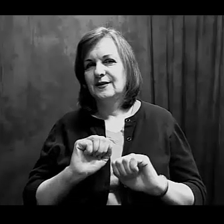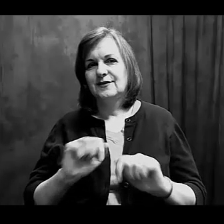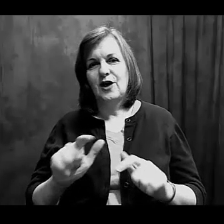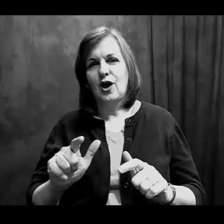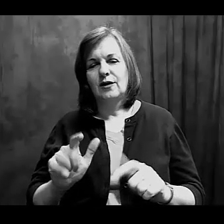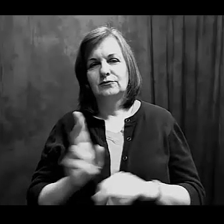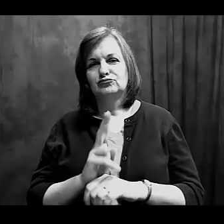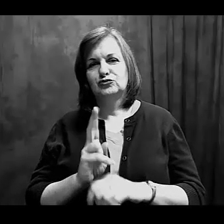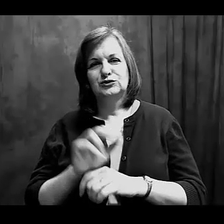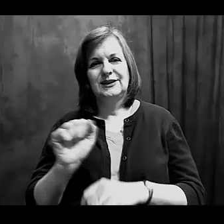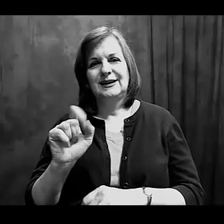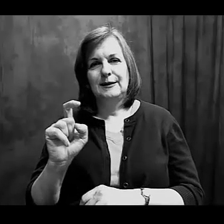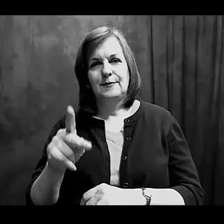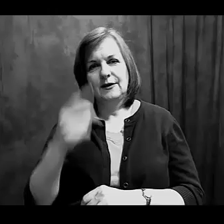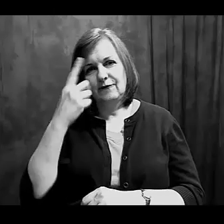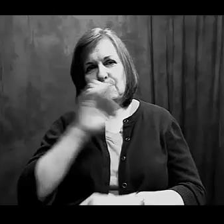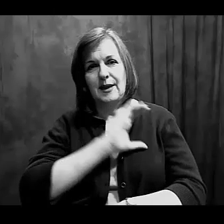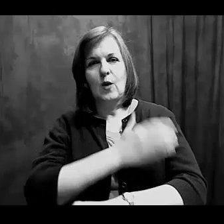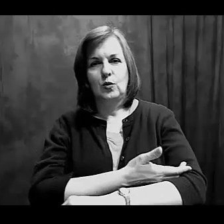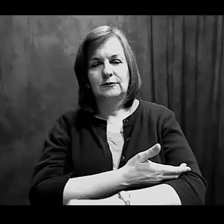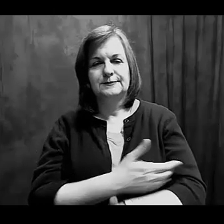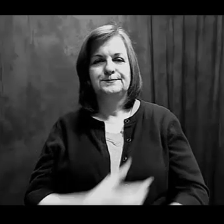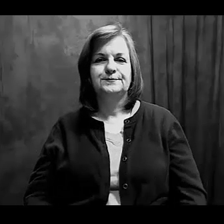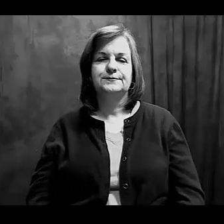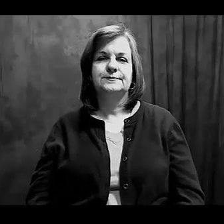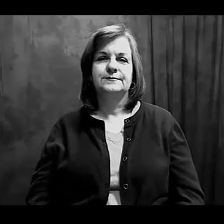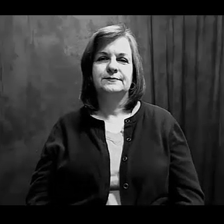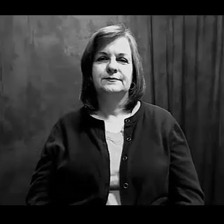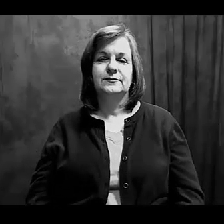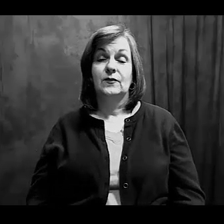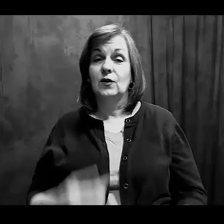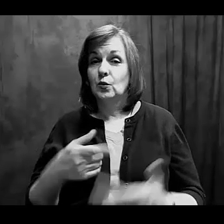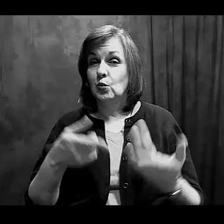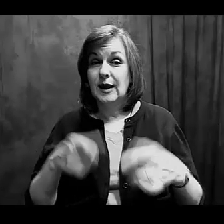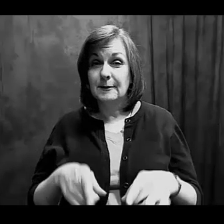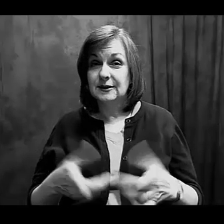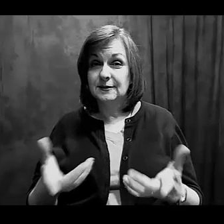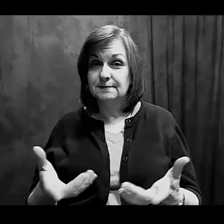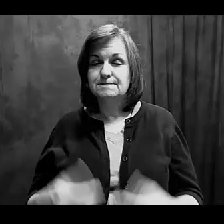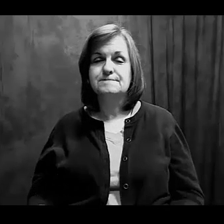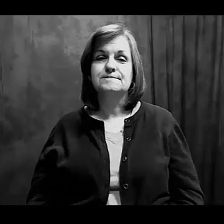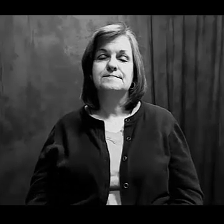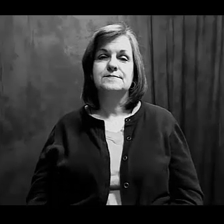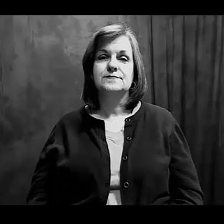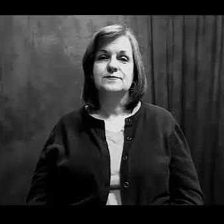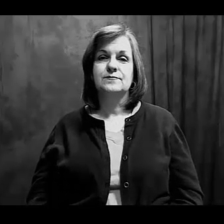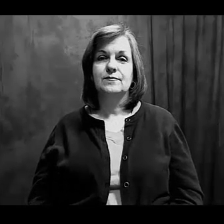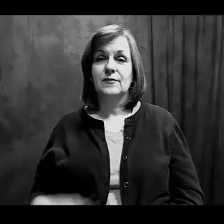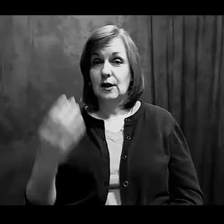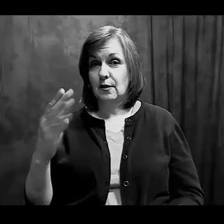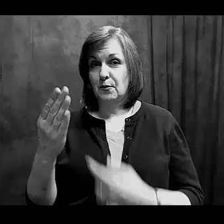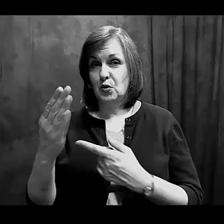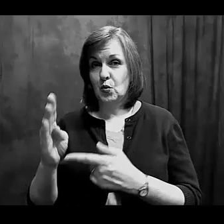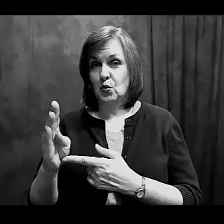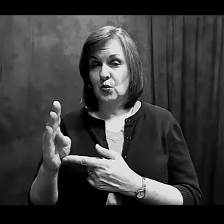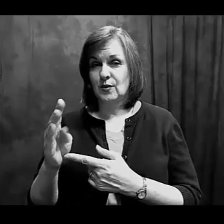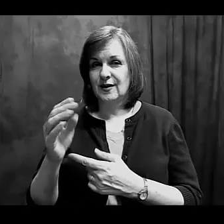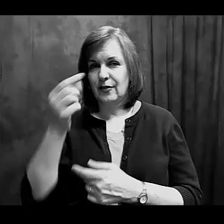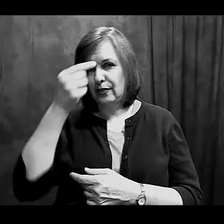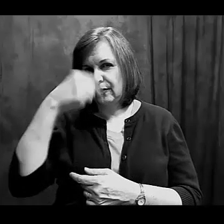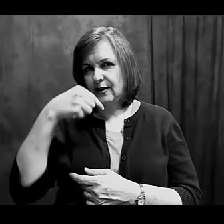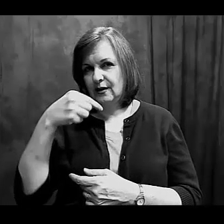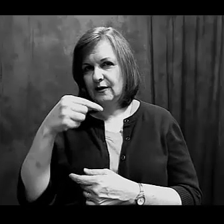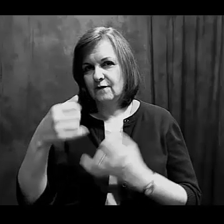all powered by ATP. So what are we doing? So remember, the blue is